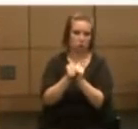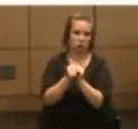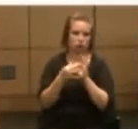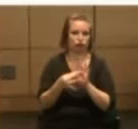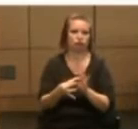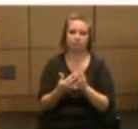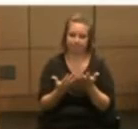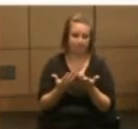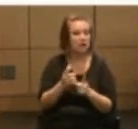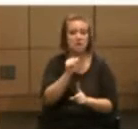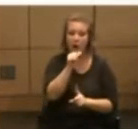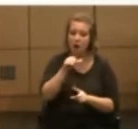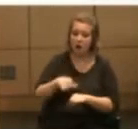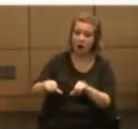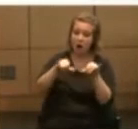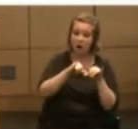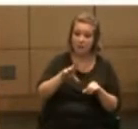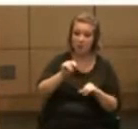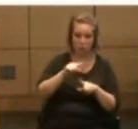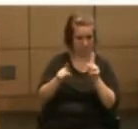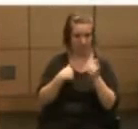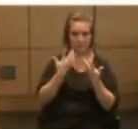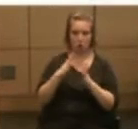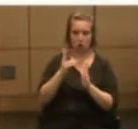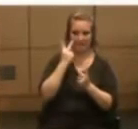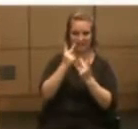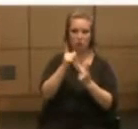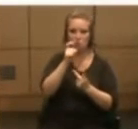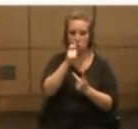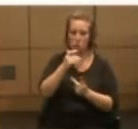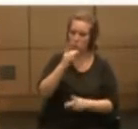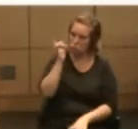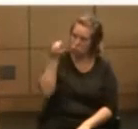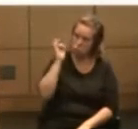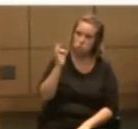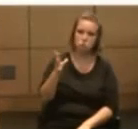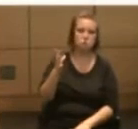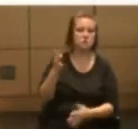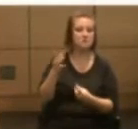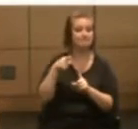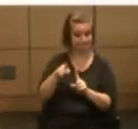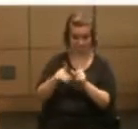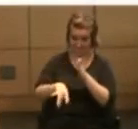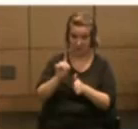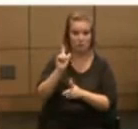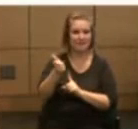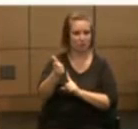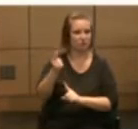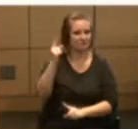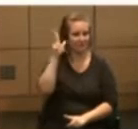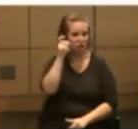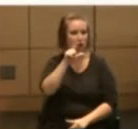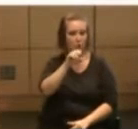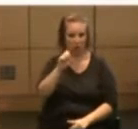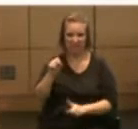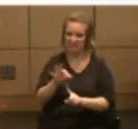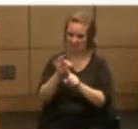It's not common, but I've definitely seen kids who had bad concussions and then are found to have hearing loss afterward, especially in one